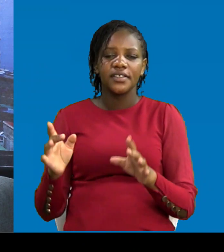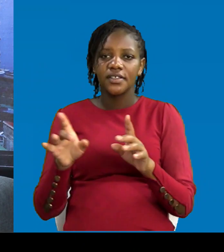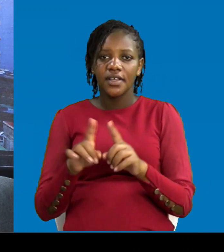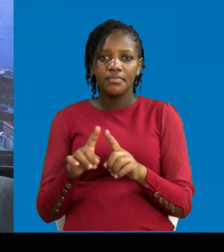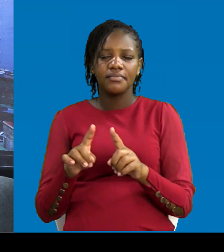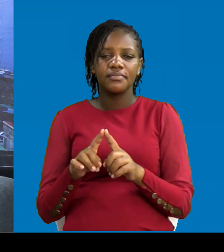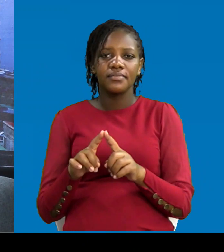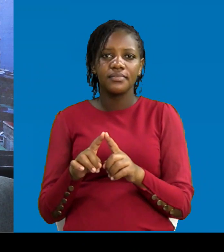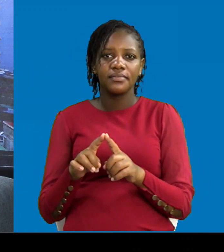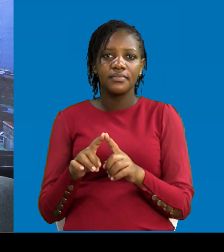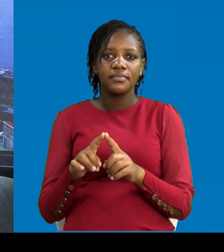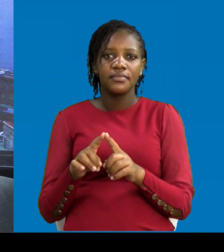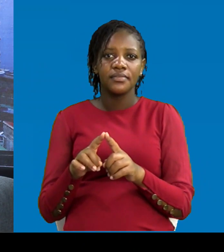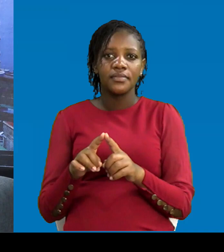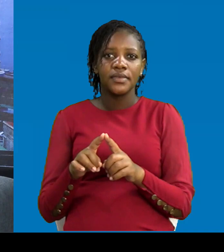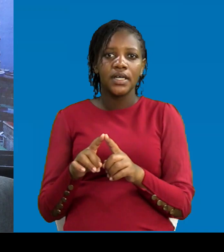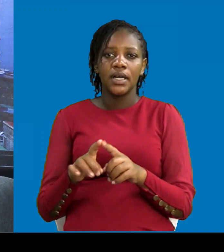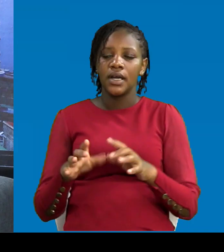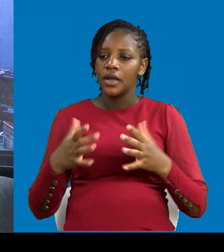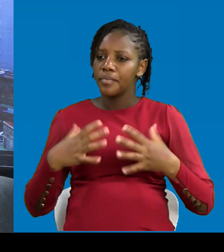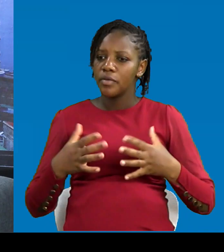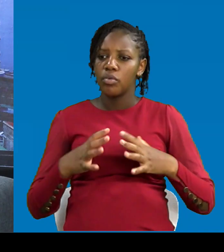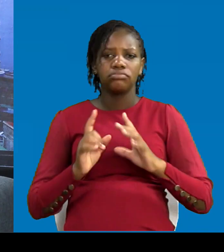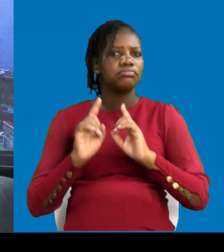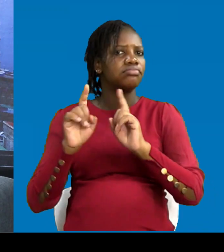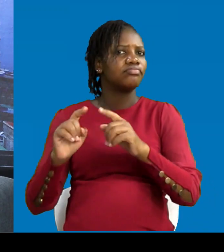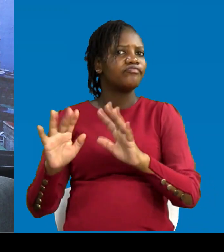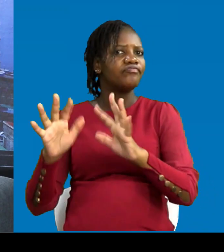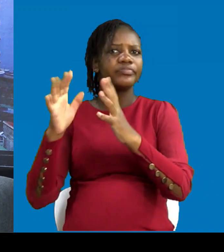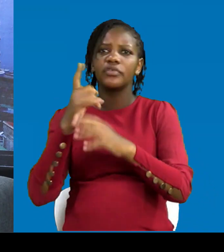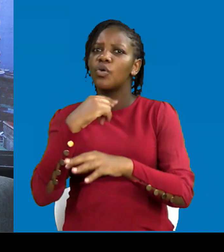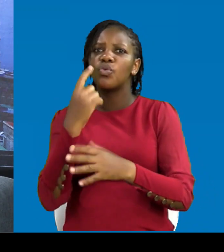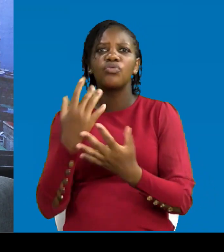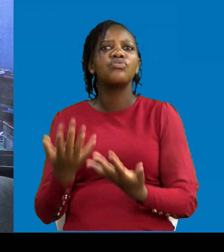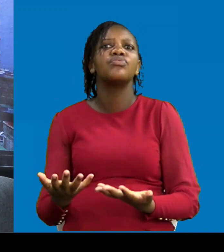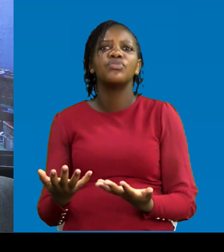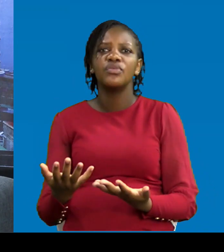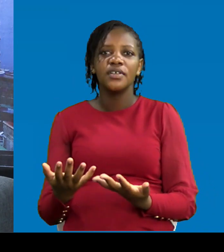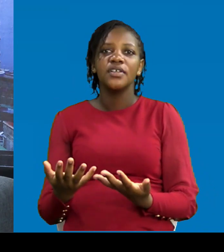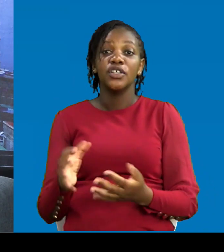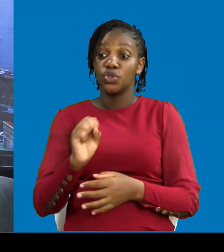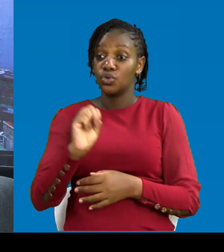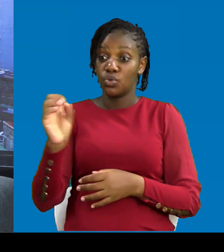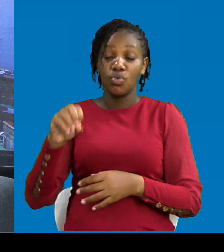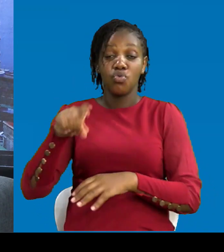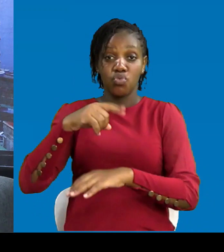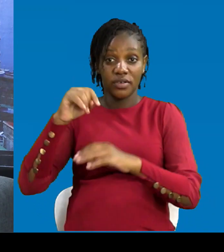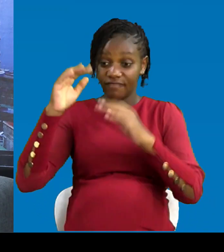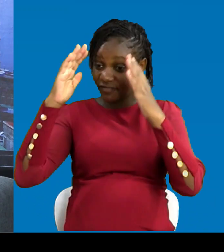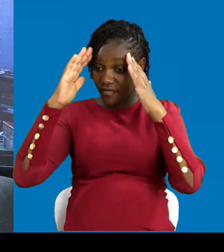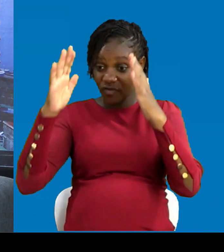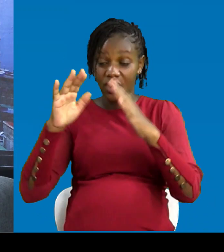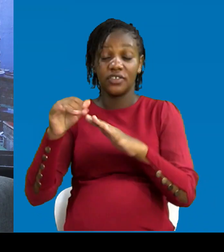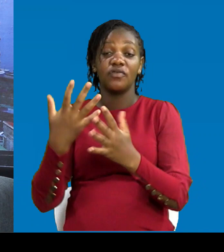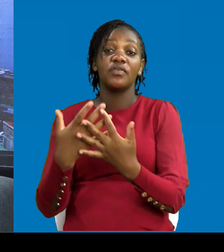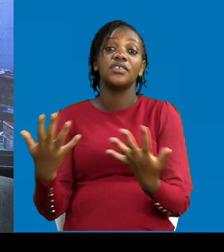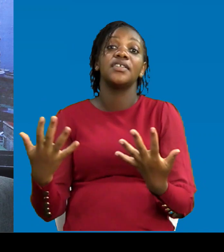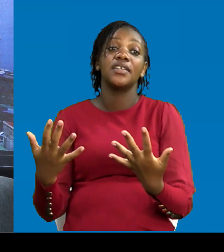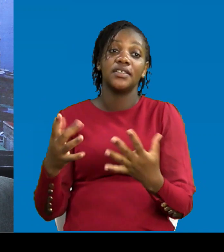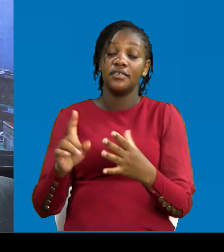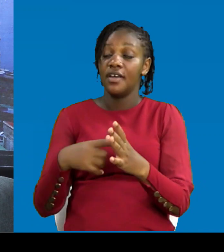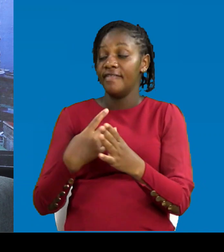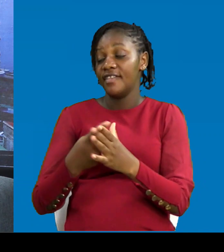like which kind of people are coming for the event. Yeah, so it's aspects such as those. Then of course we get into